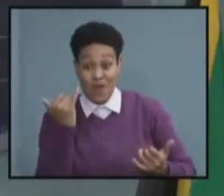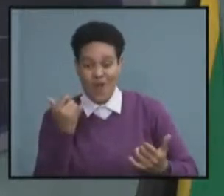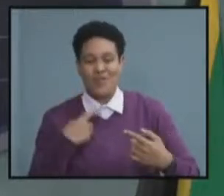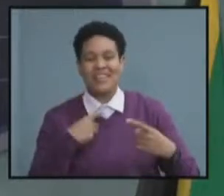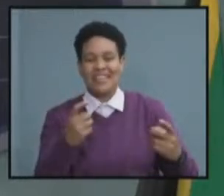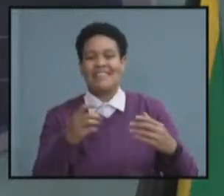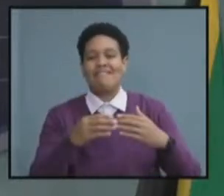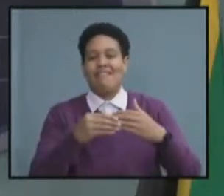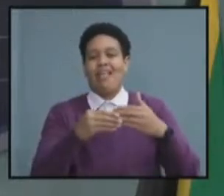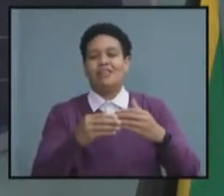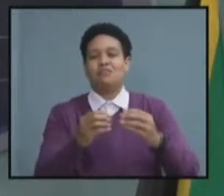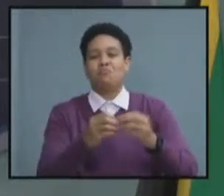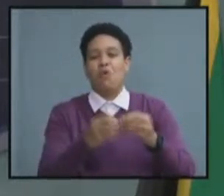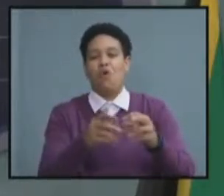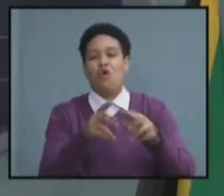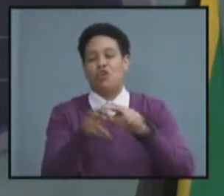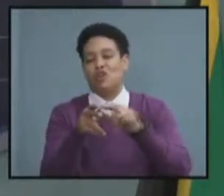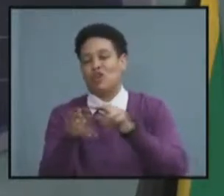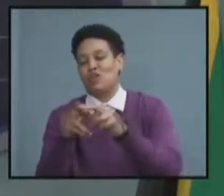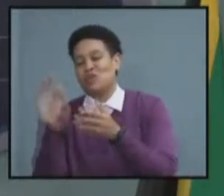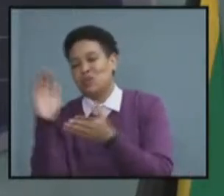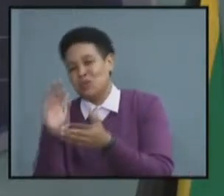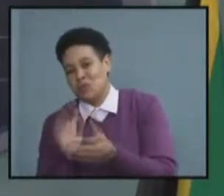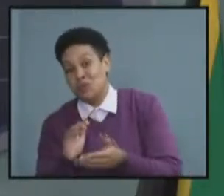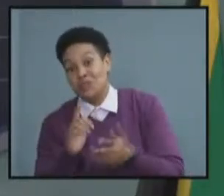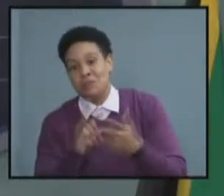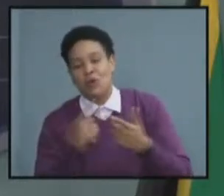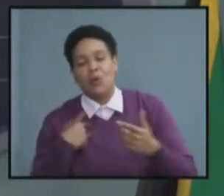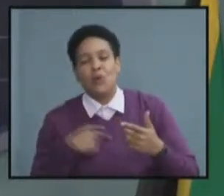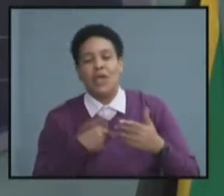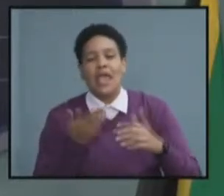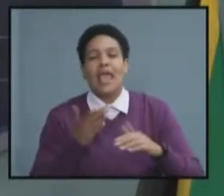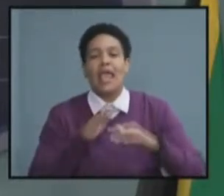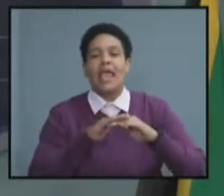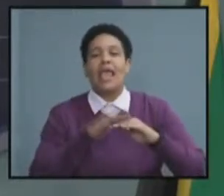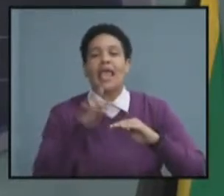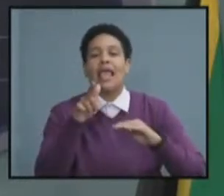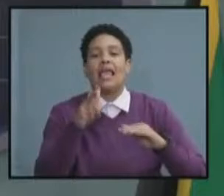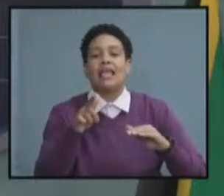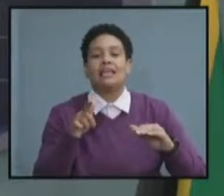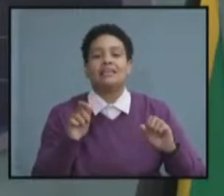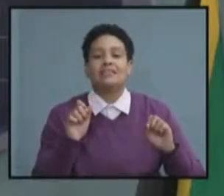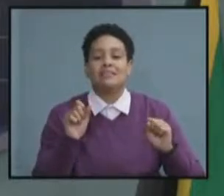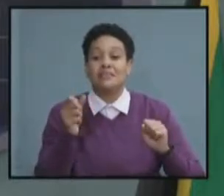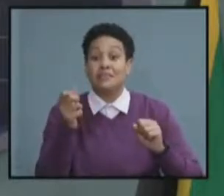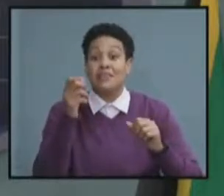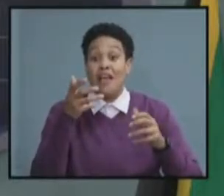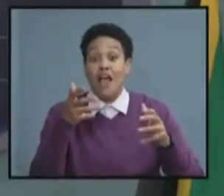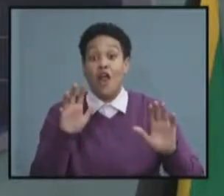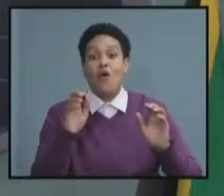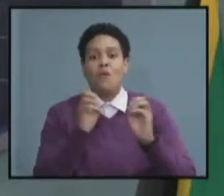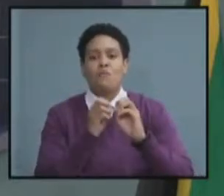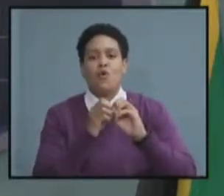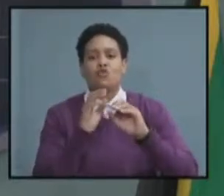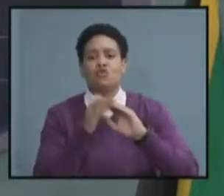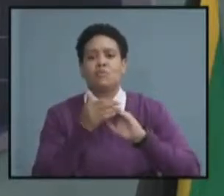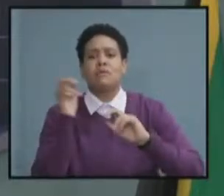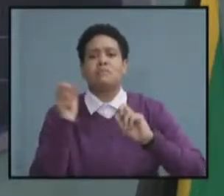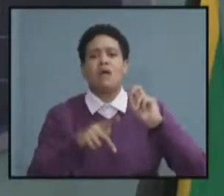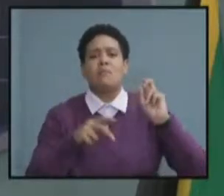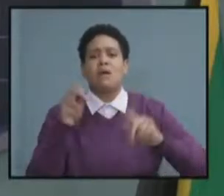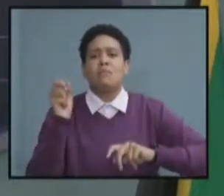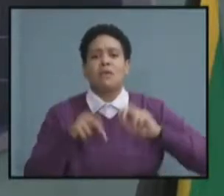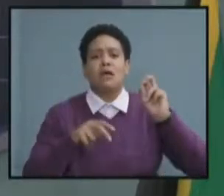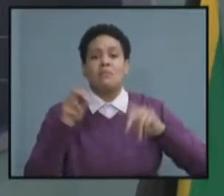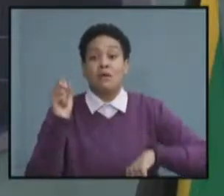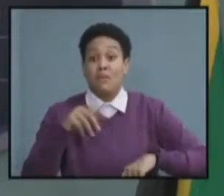measures and we increase the rate of repatriation of Jamaicans,